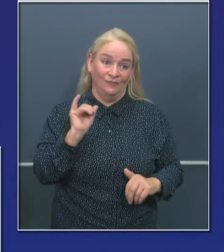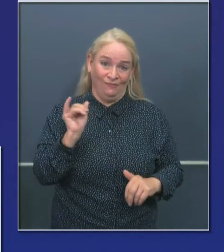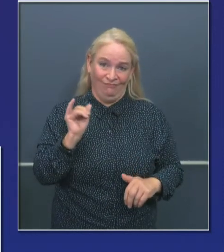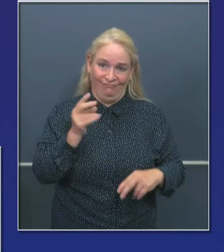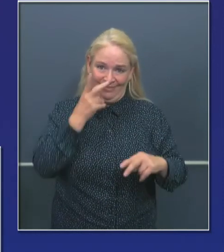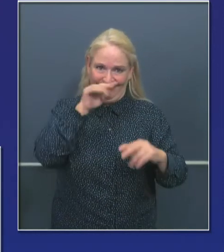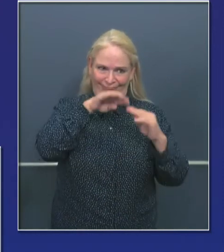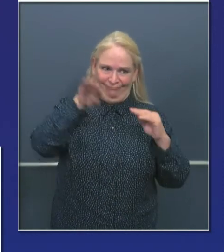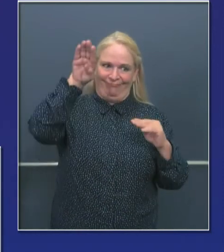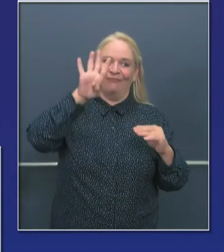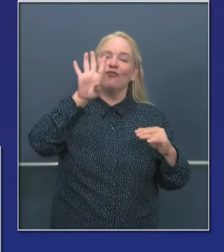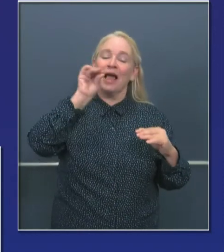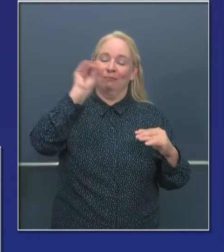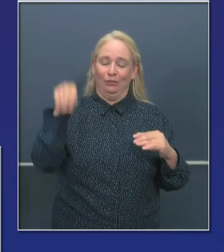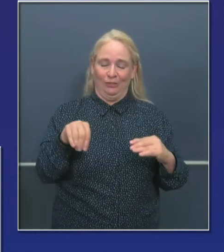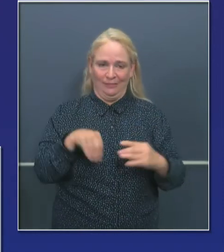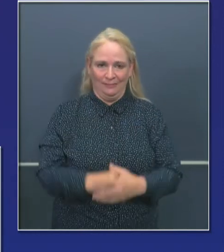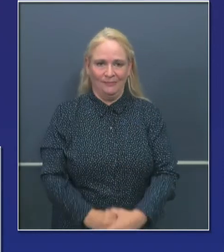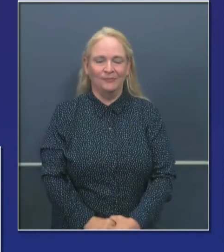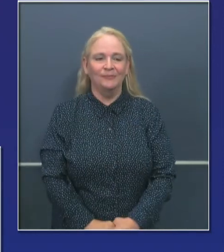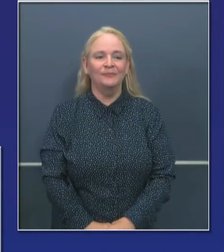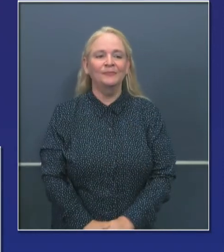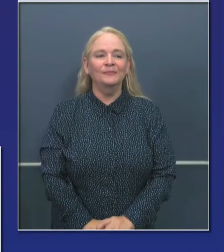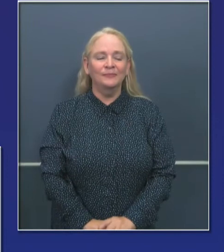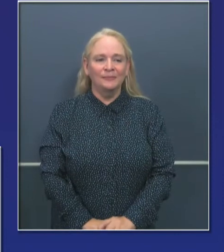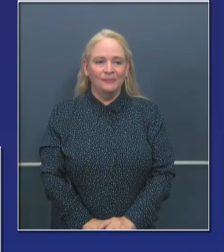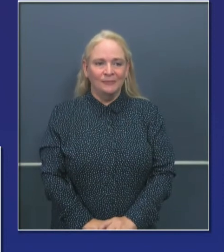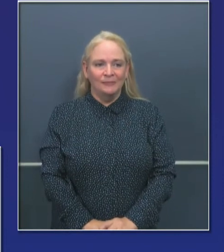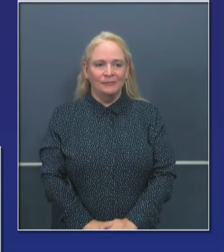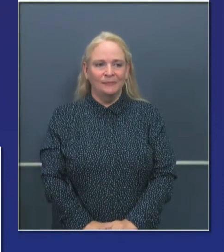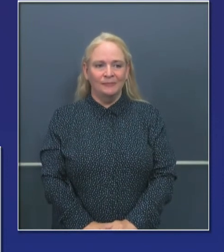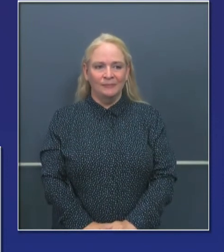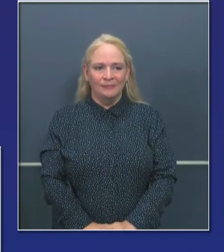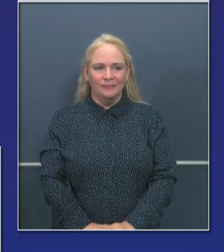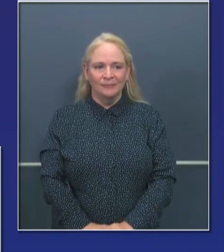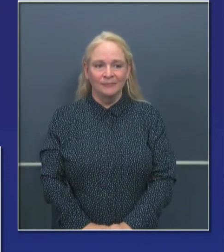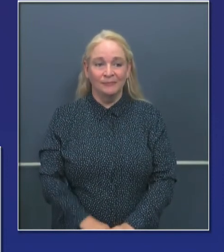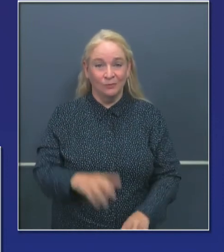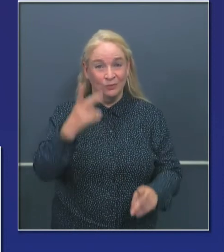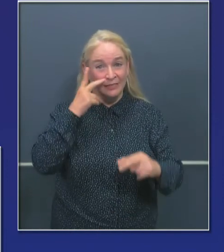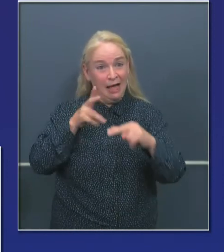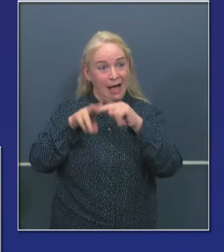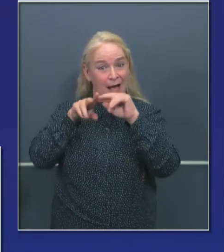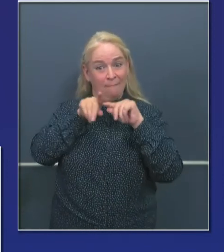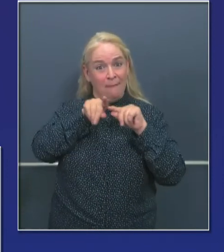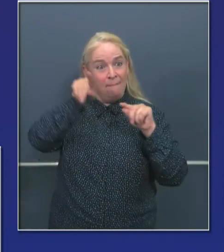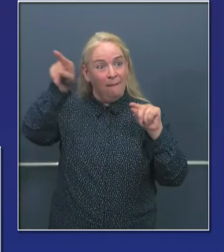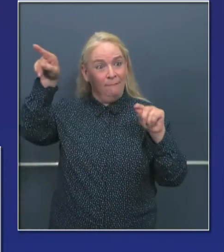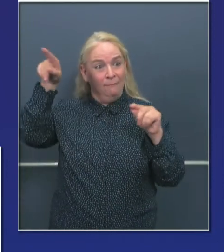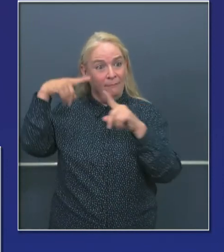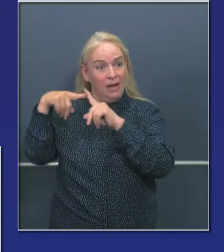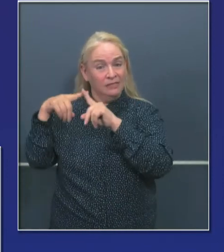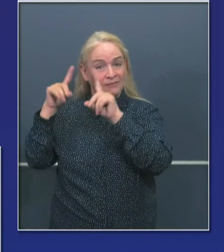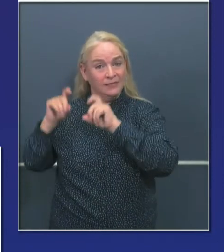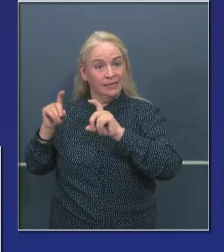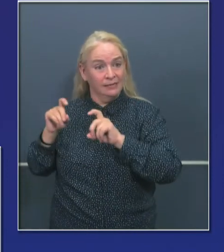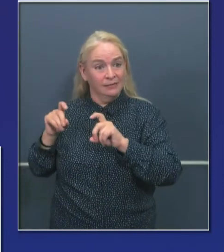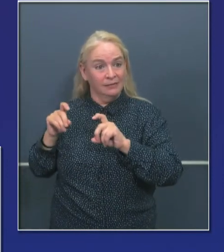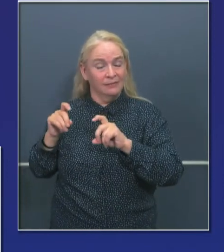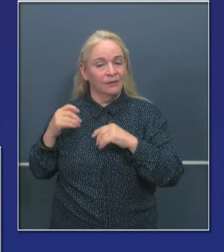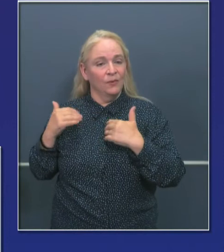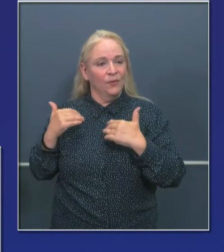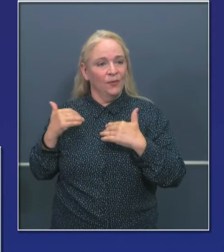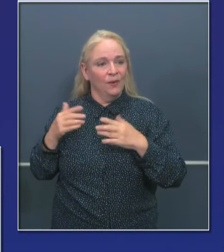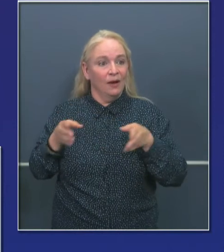not surprisingly, as you see trend line increase on positivity rates, trend line increases on hospital rates, invariably we'll